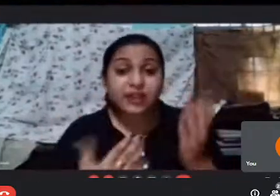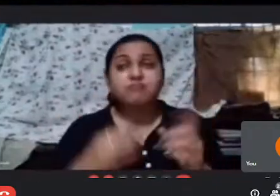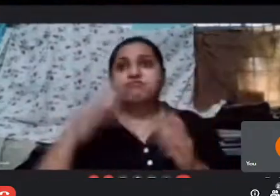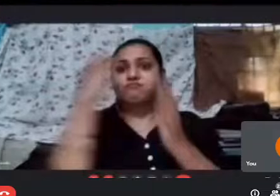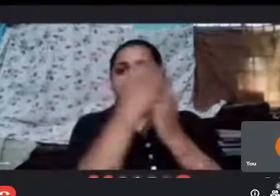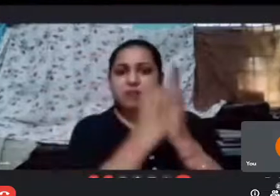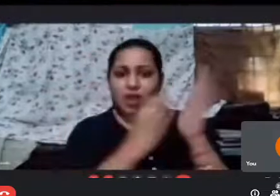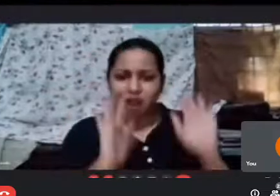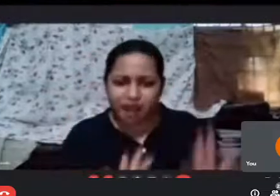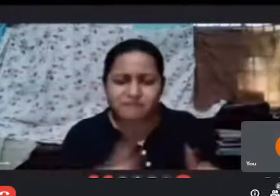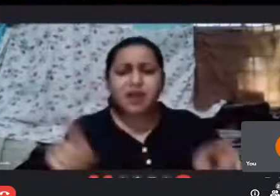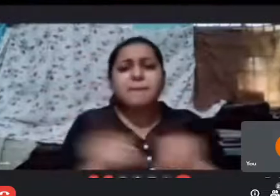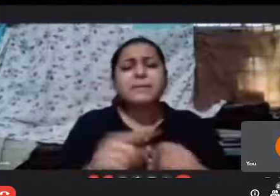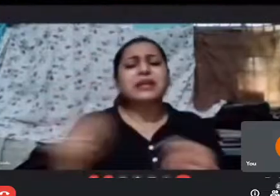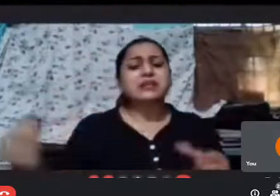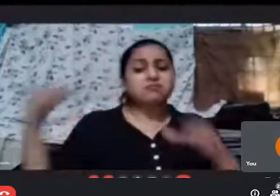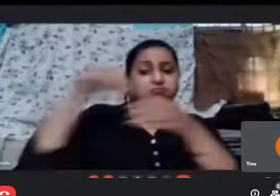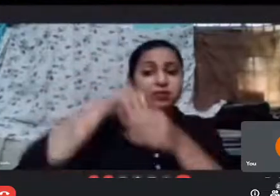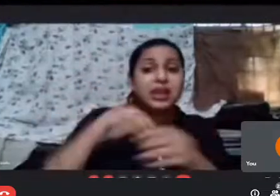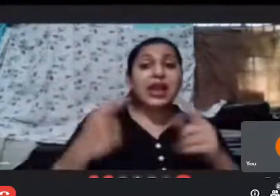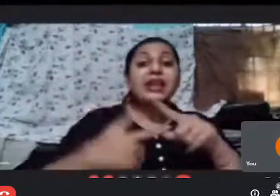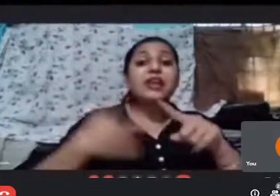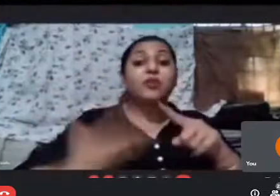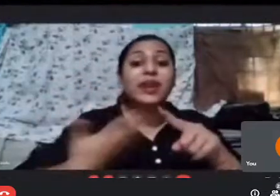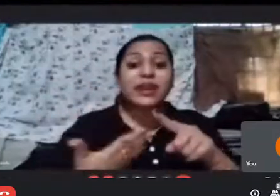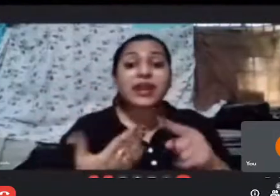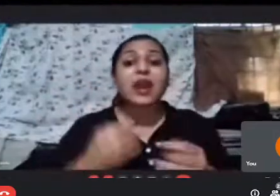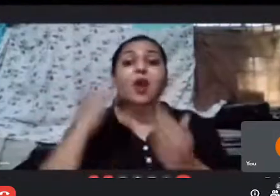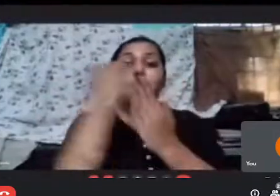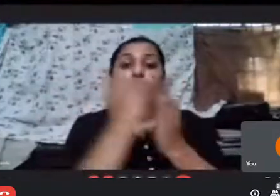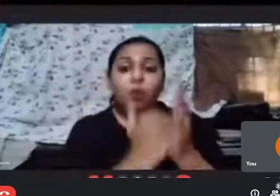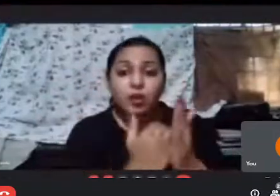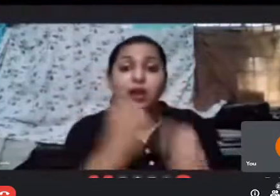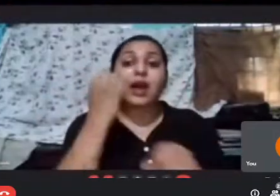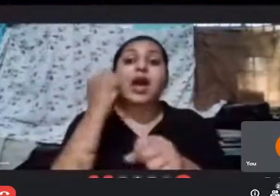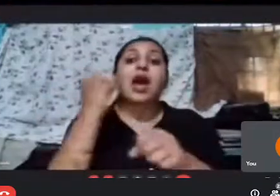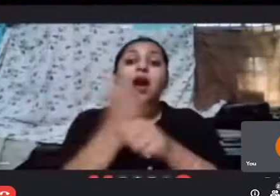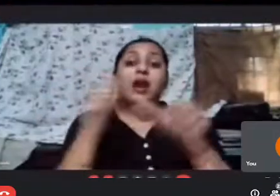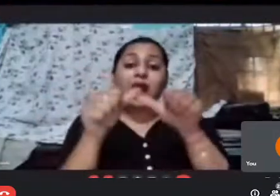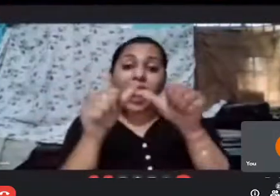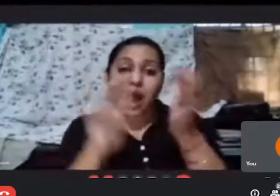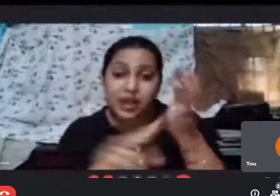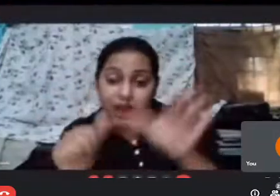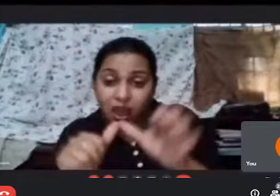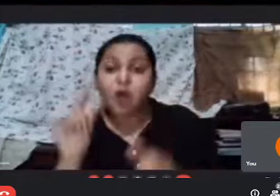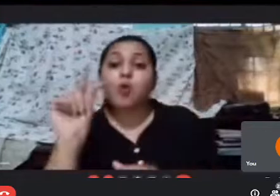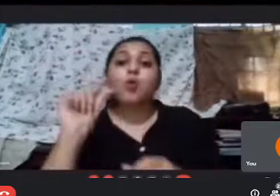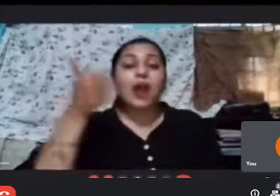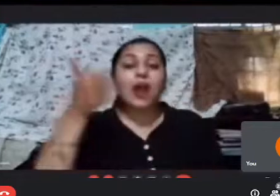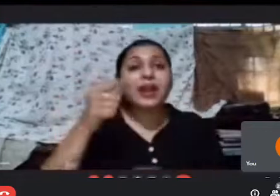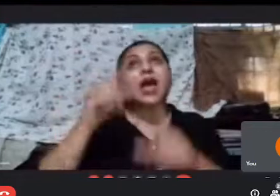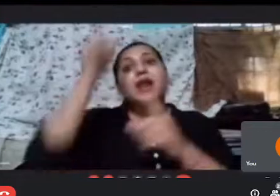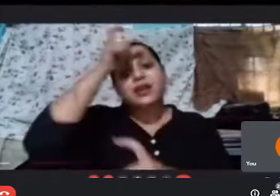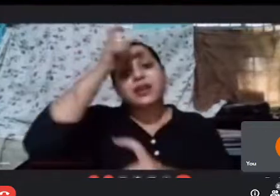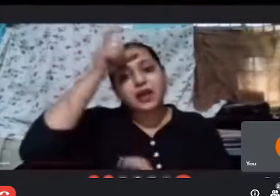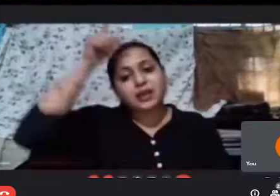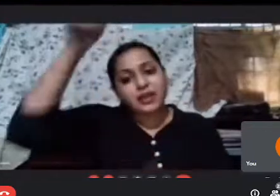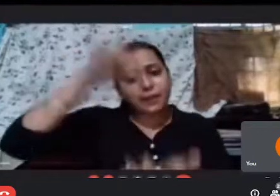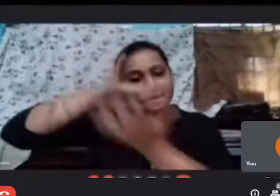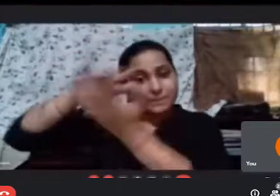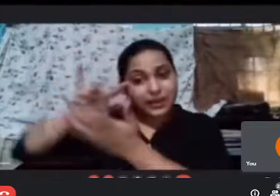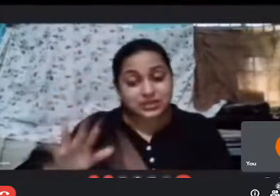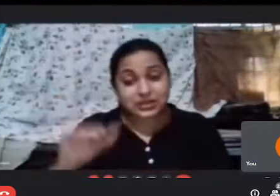training programs in Ghana, Uganda, India, and Turkey. Together with Indian partners, Ulrike and